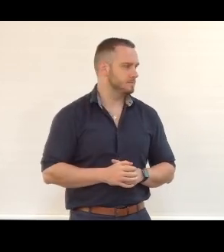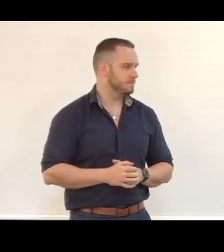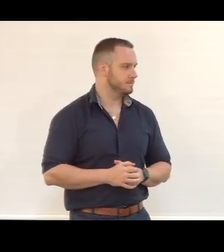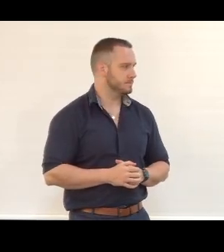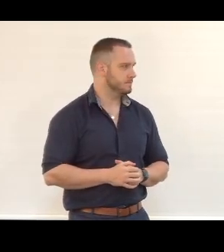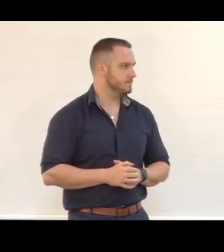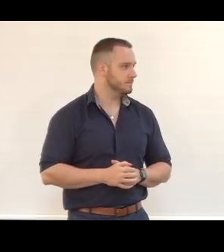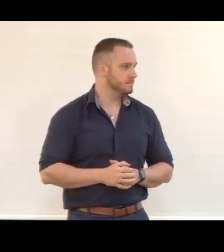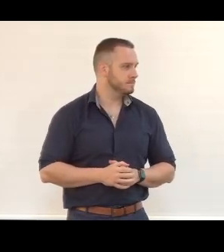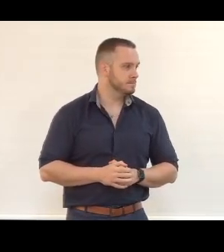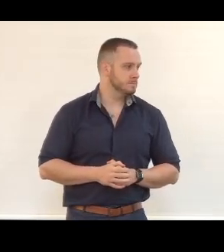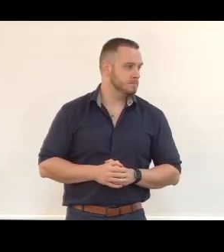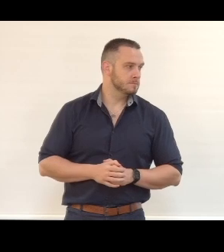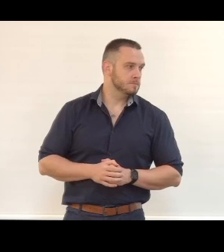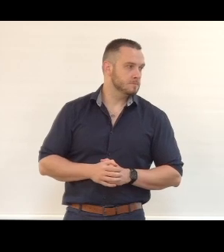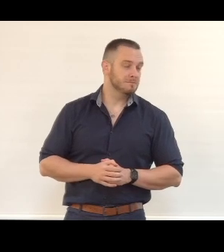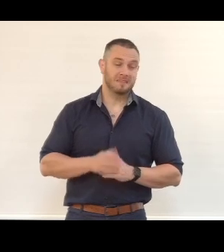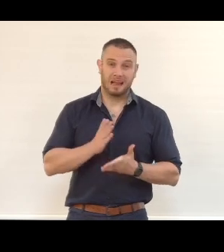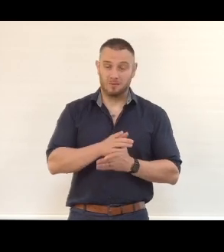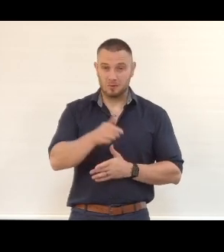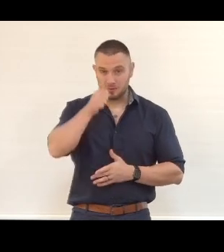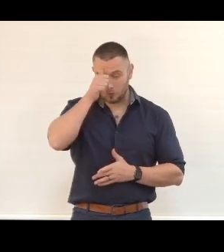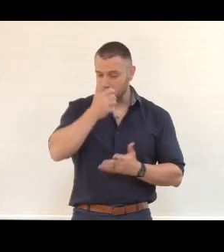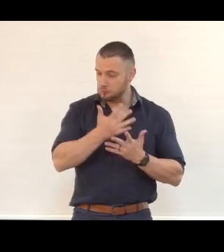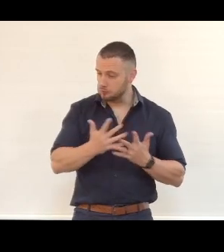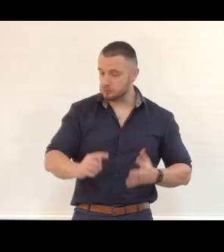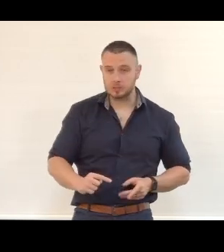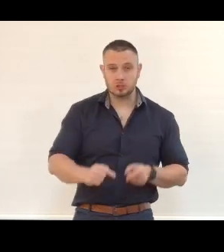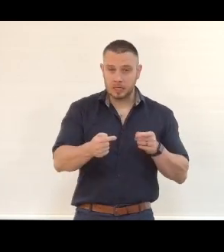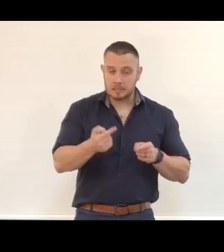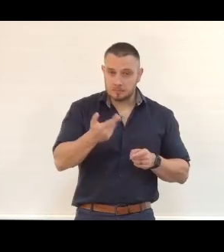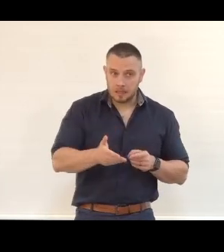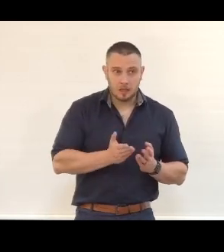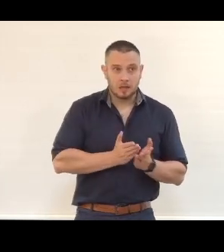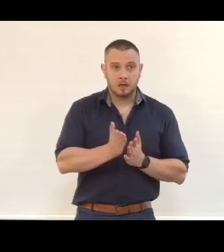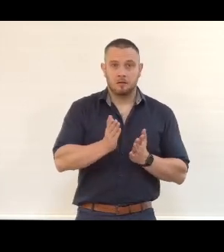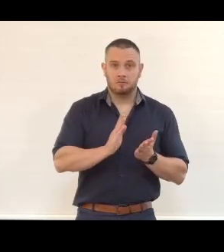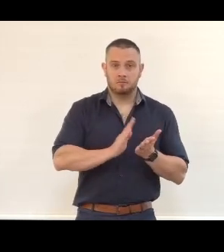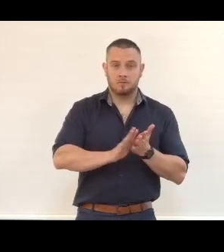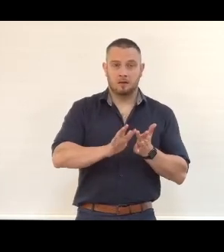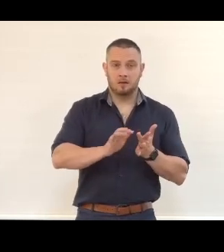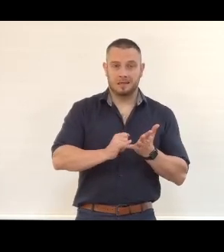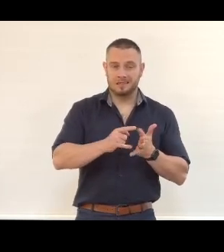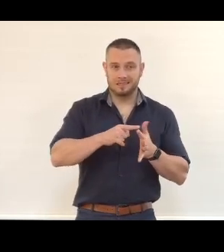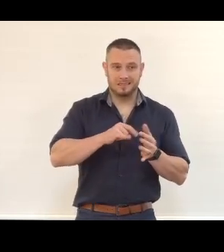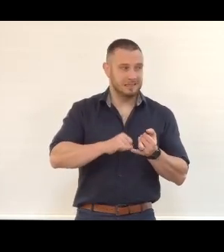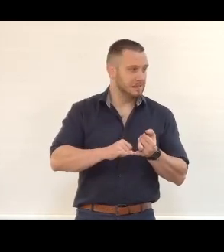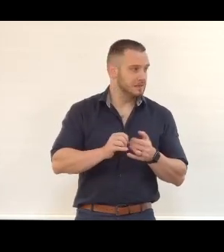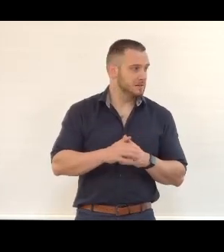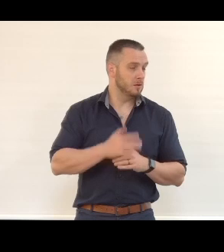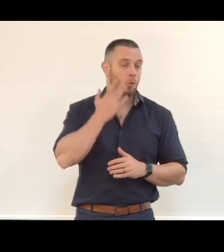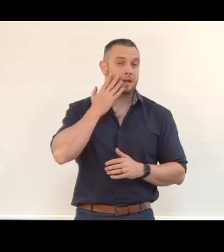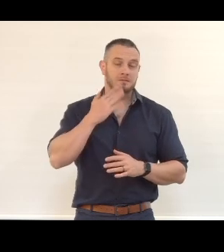And of course, many of you know, we encountered several challenges at Hawai'i. So first of all, it started with, at the end of the